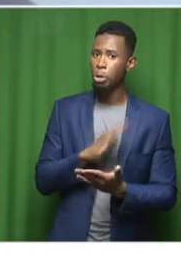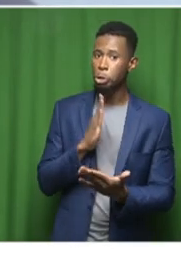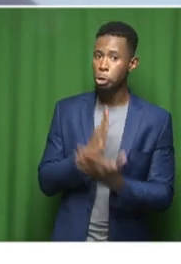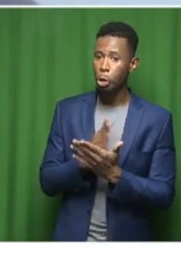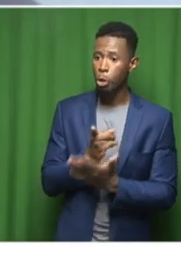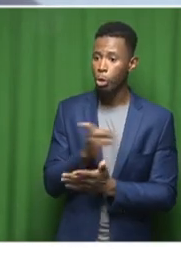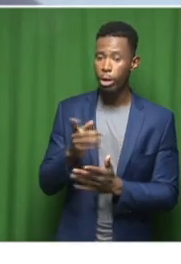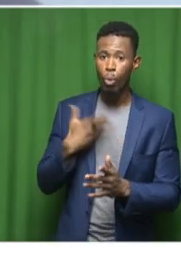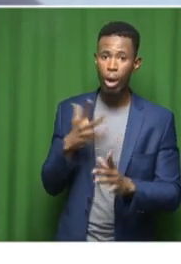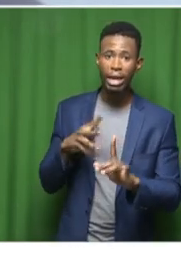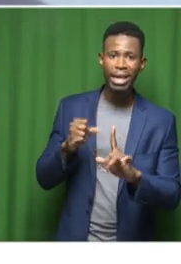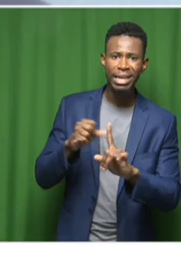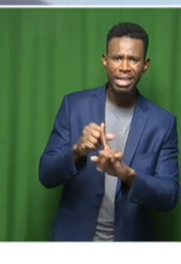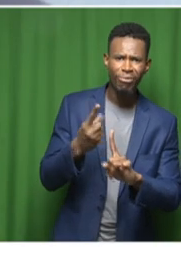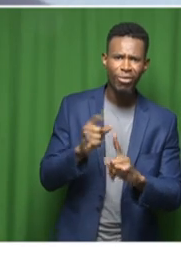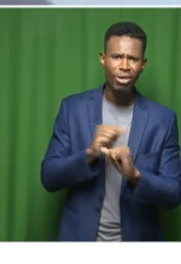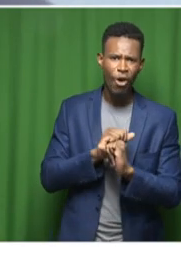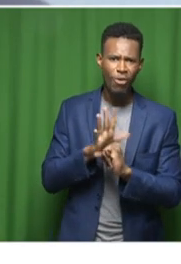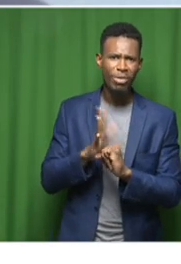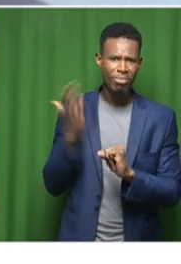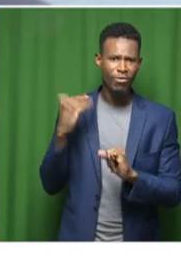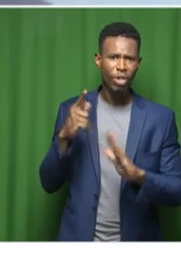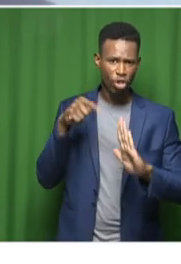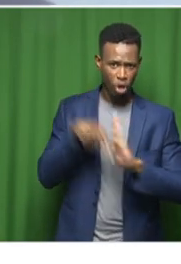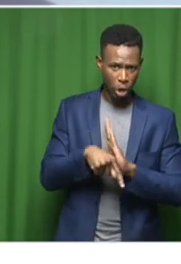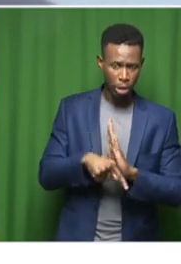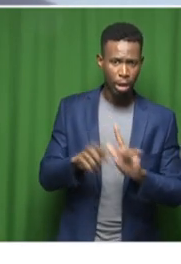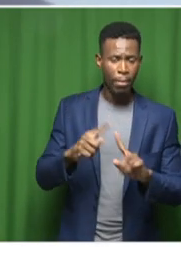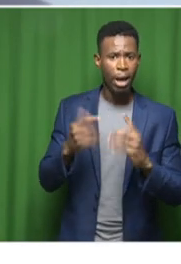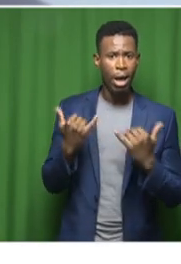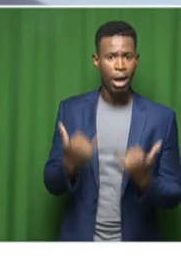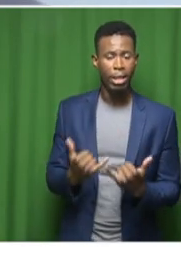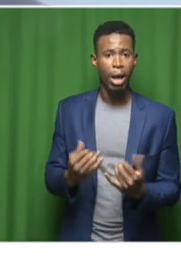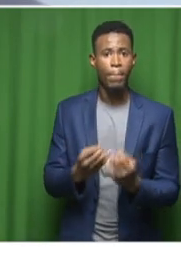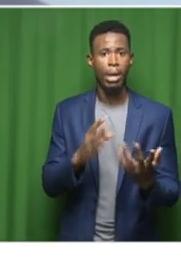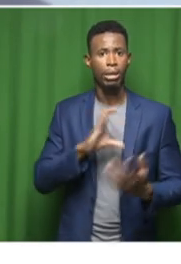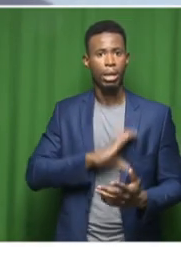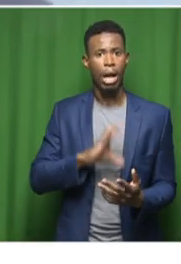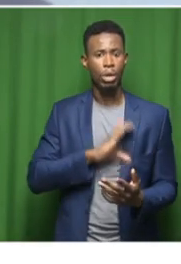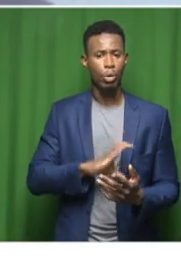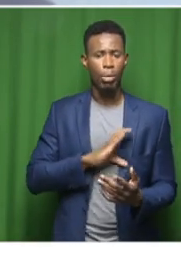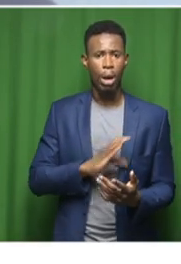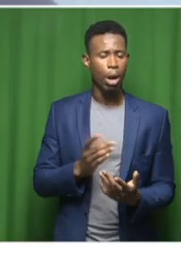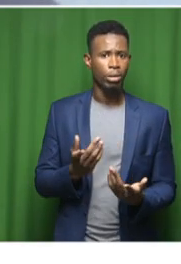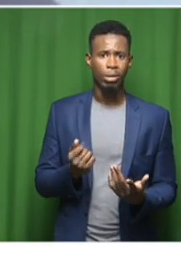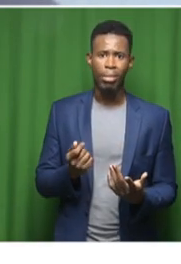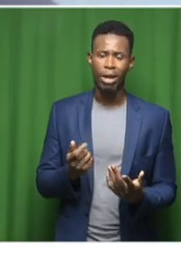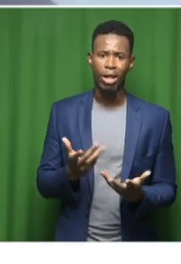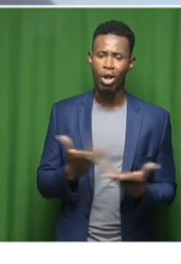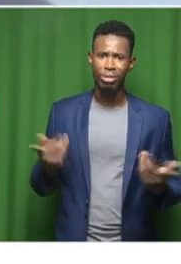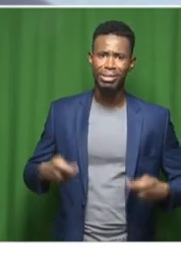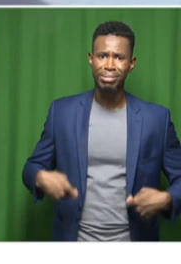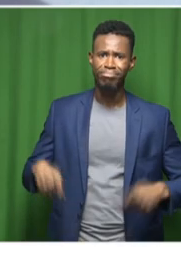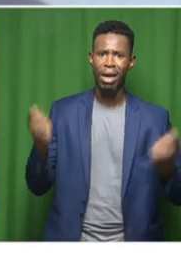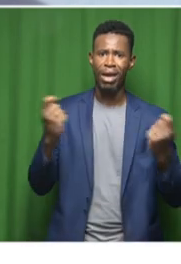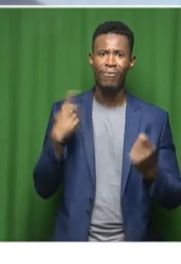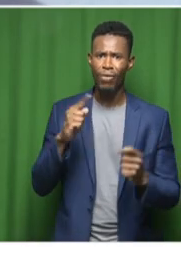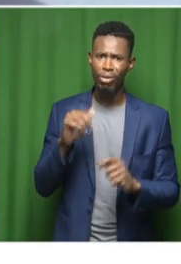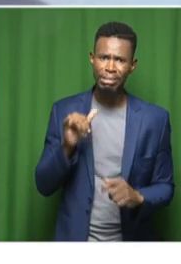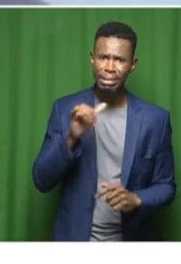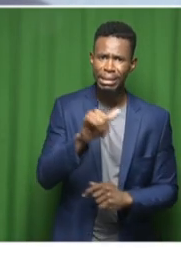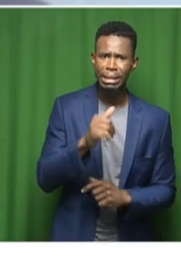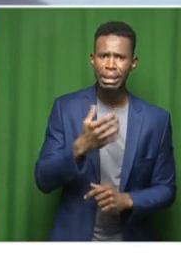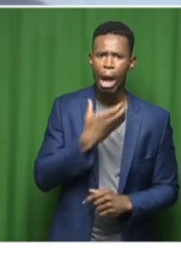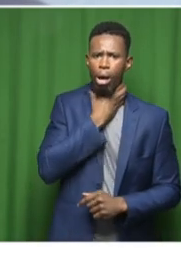of COVID-19, but whatever it is, it's hitting the consumers real hard in their pockets. And in that way, in the medium to long